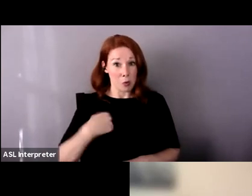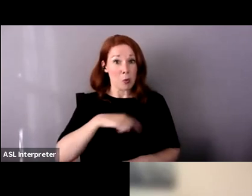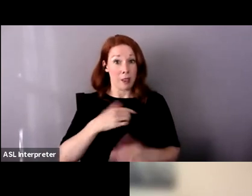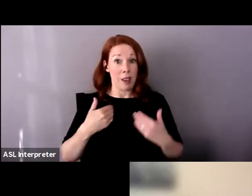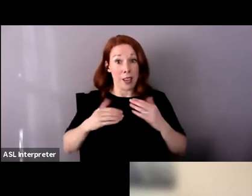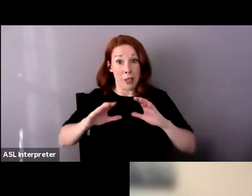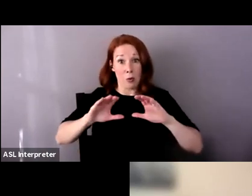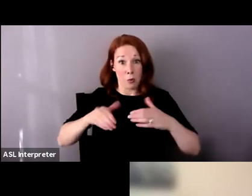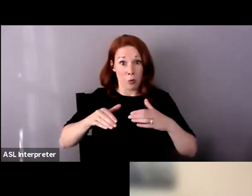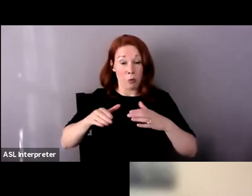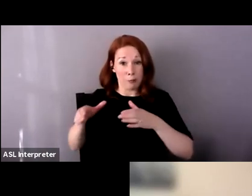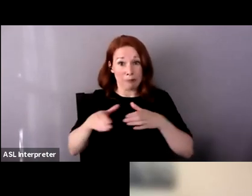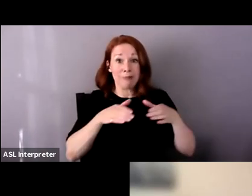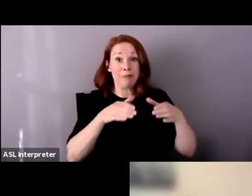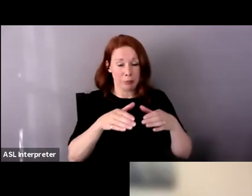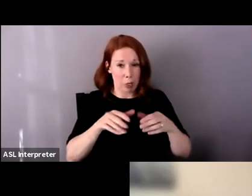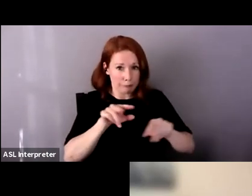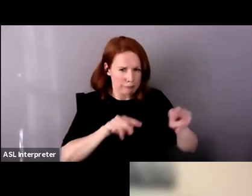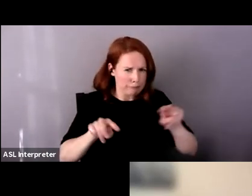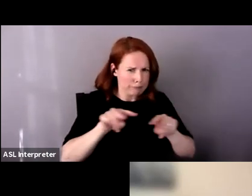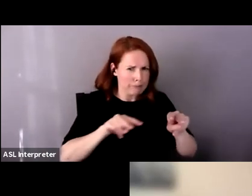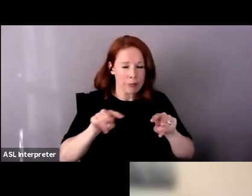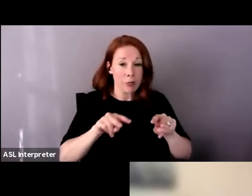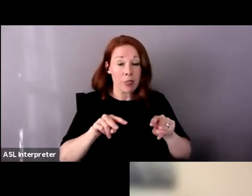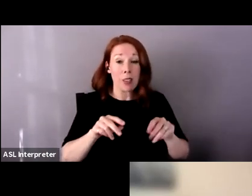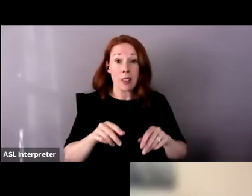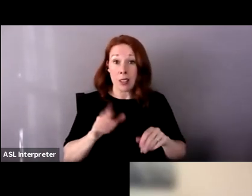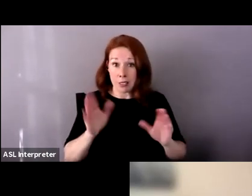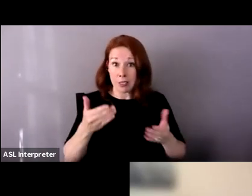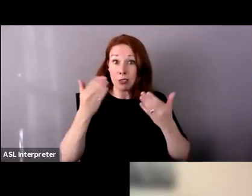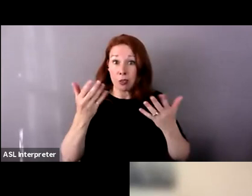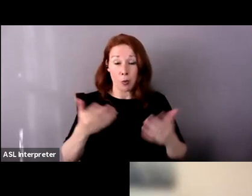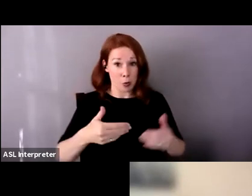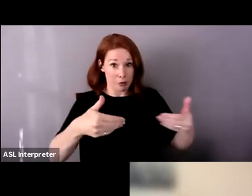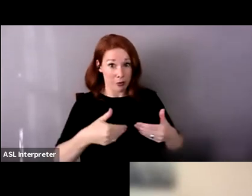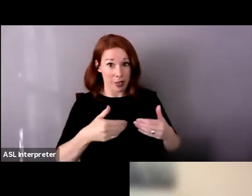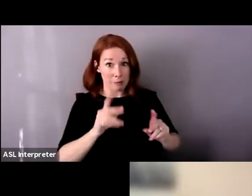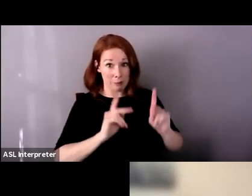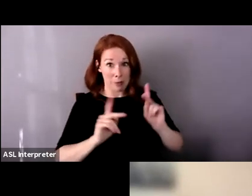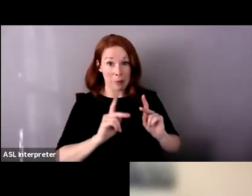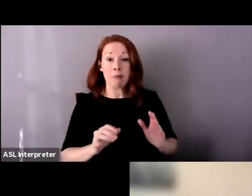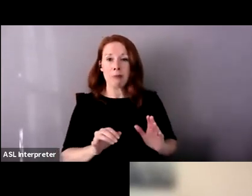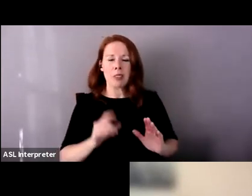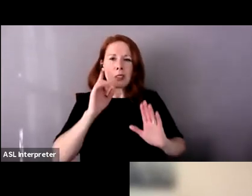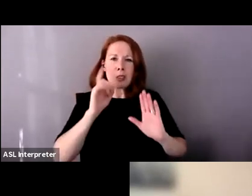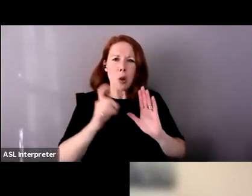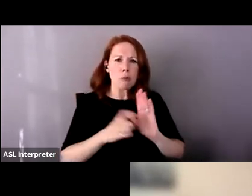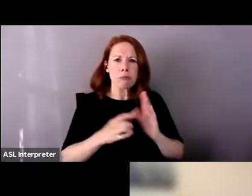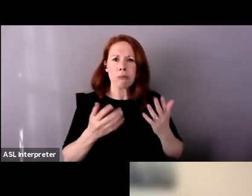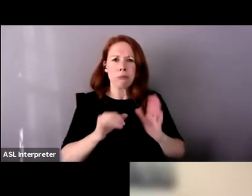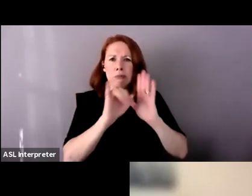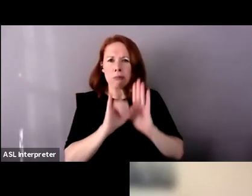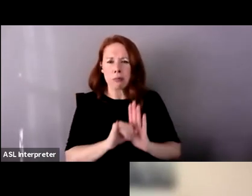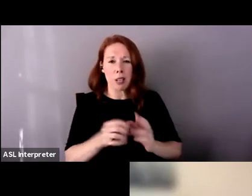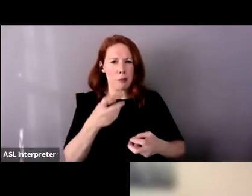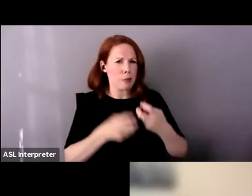on site, and one of the suggestions that they came up with. So we invited them to identify some of the areas and